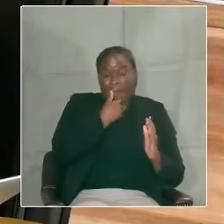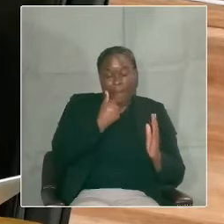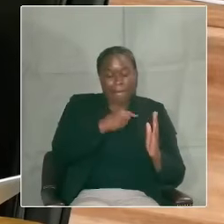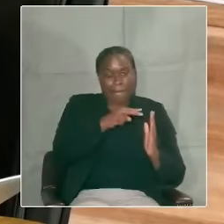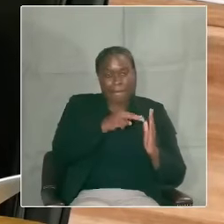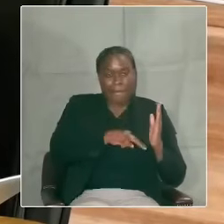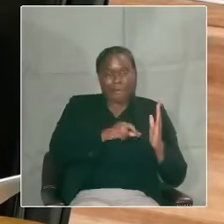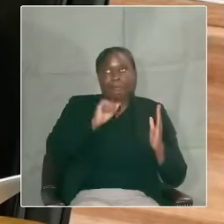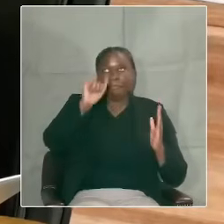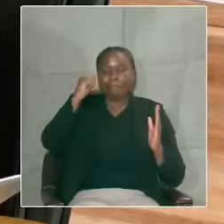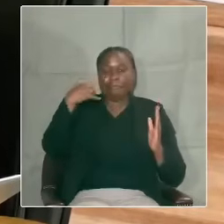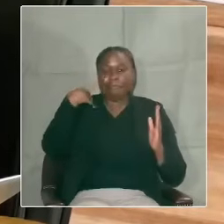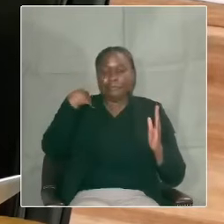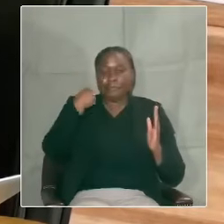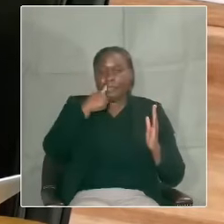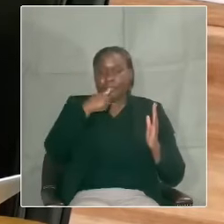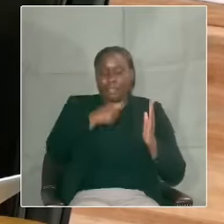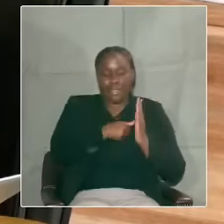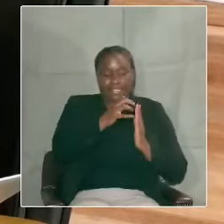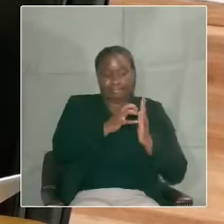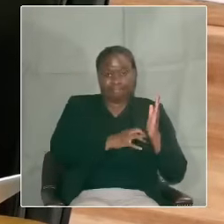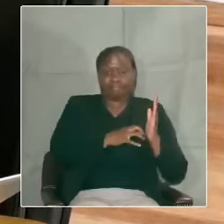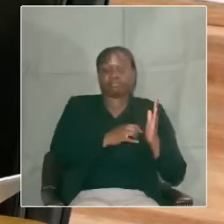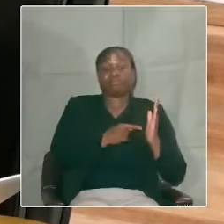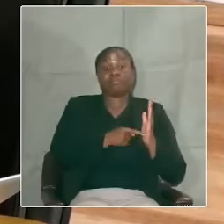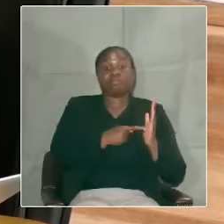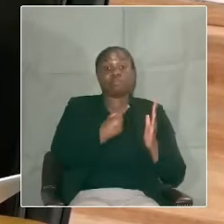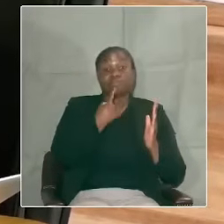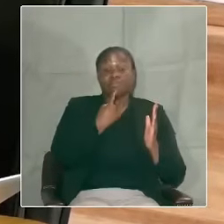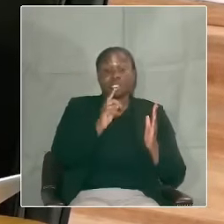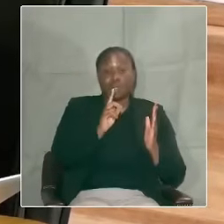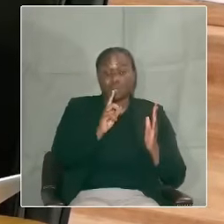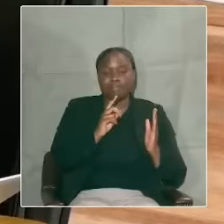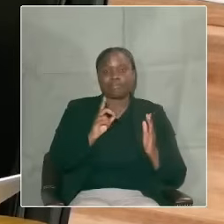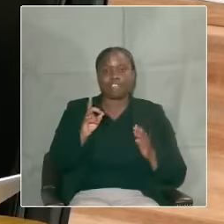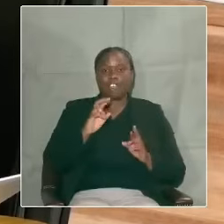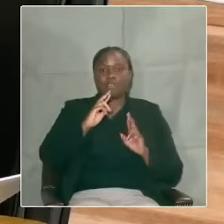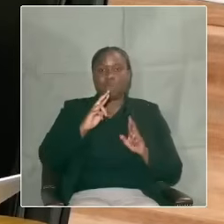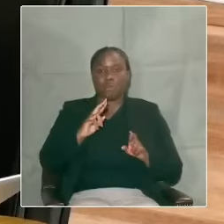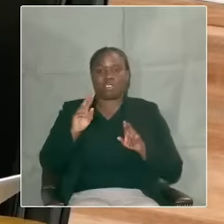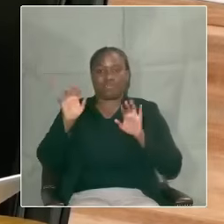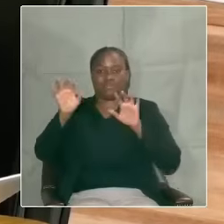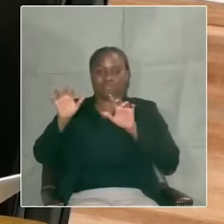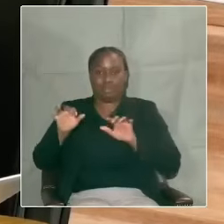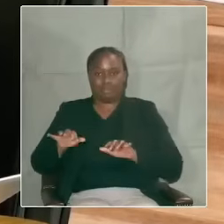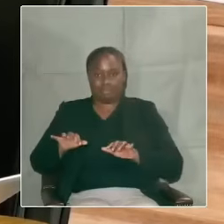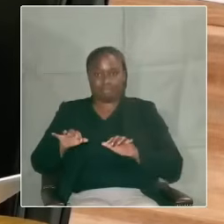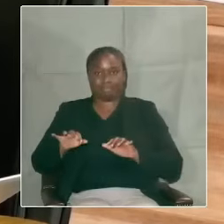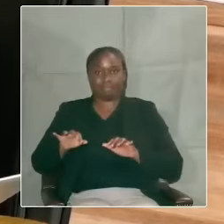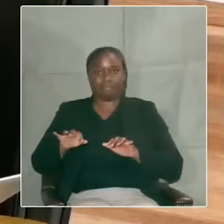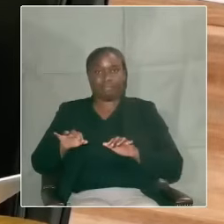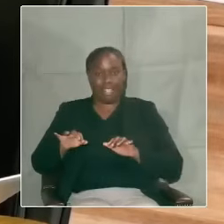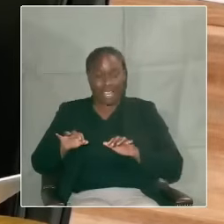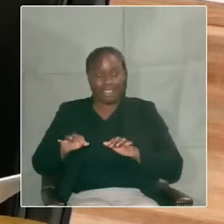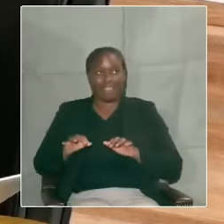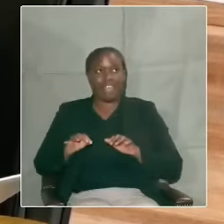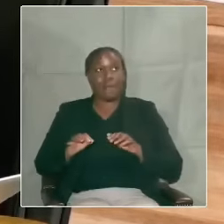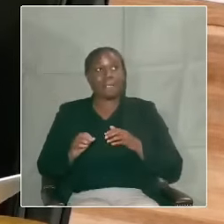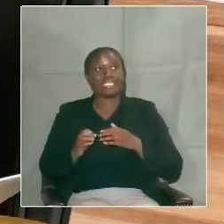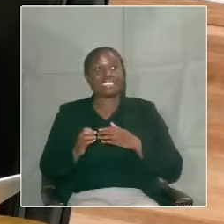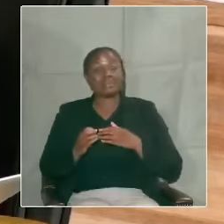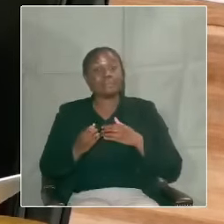from the minister's letter that says a report must be prepared and submitted to the minister by the